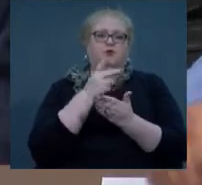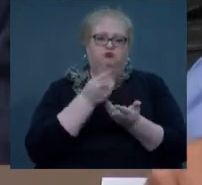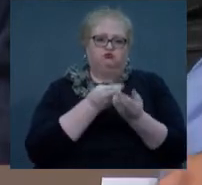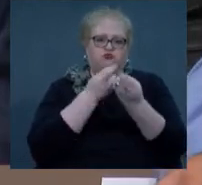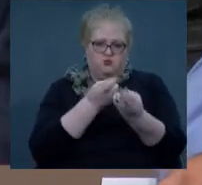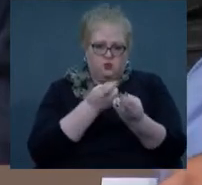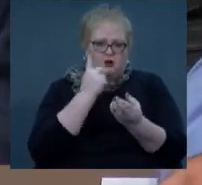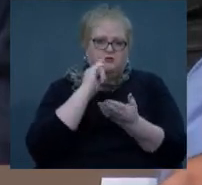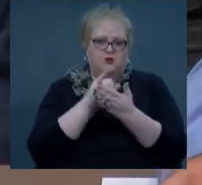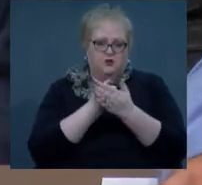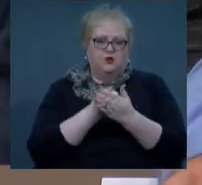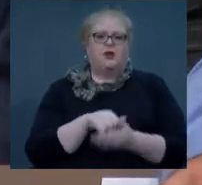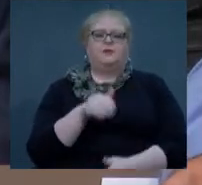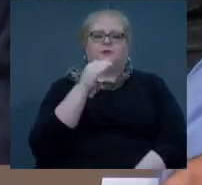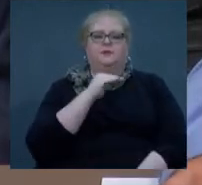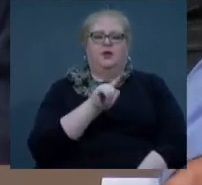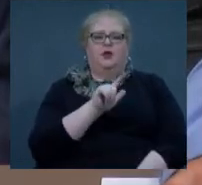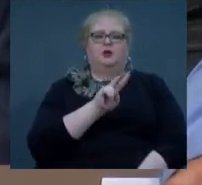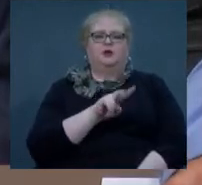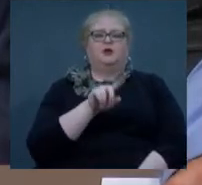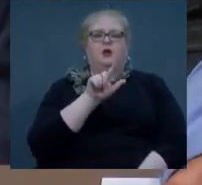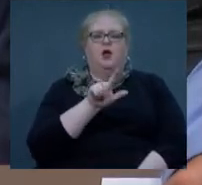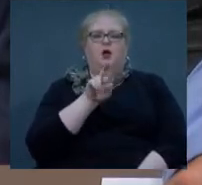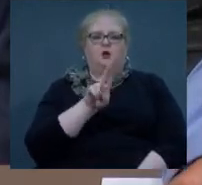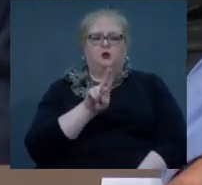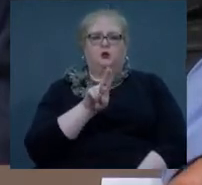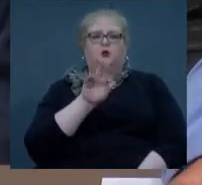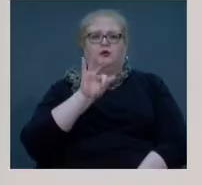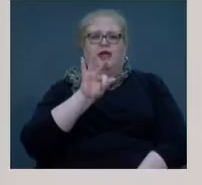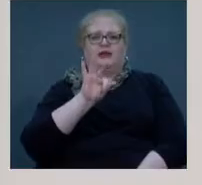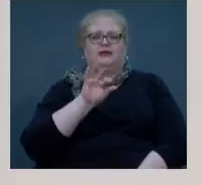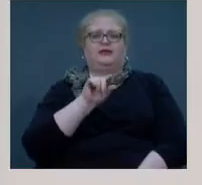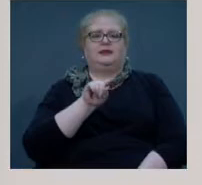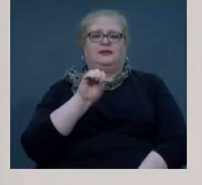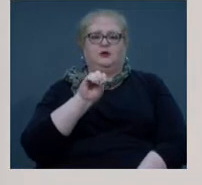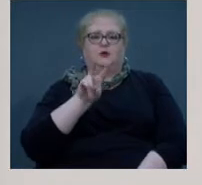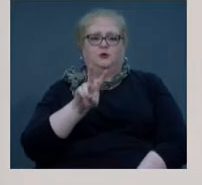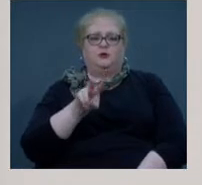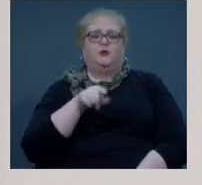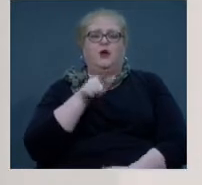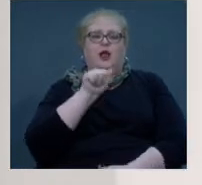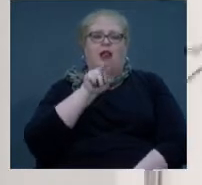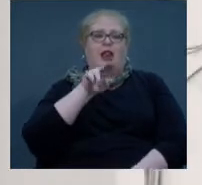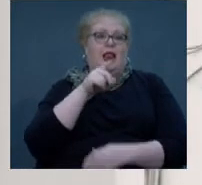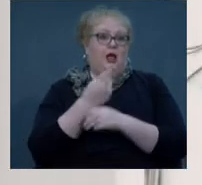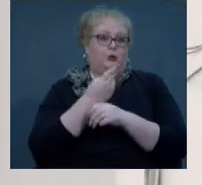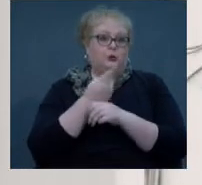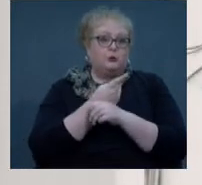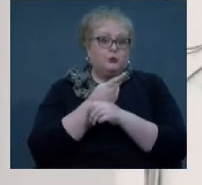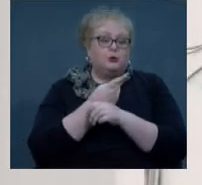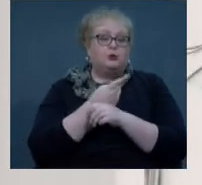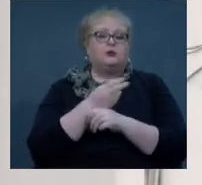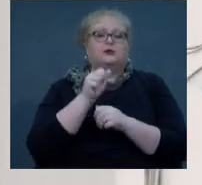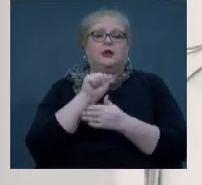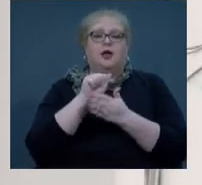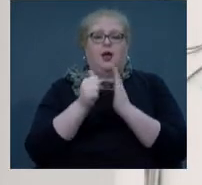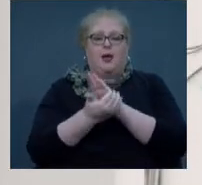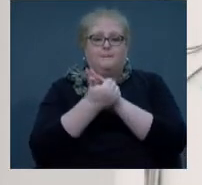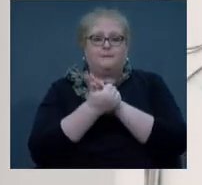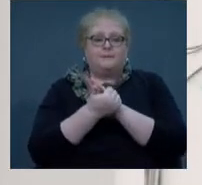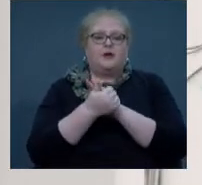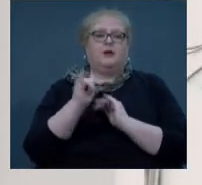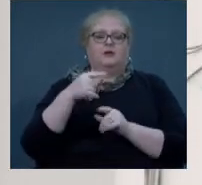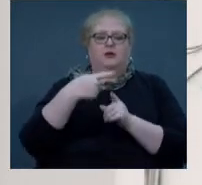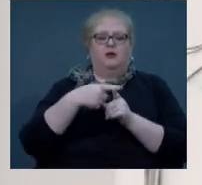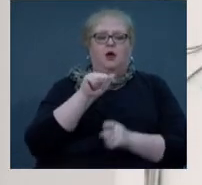Item number 2, LU 19-1102, a land use plan amendment in the I-430 Planning District located at the northeast